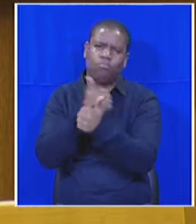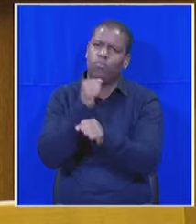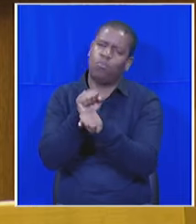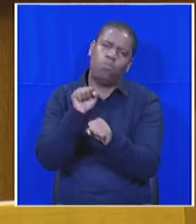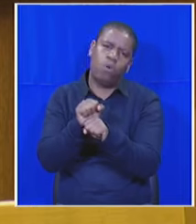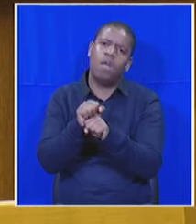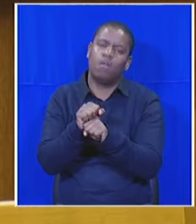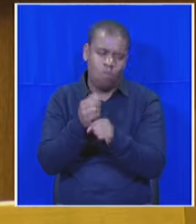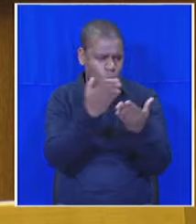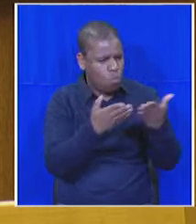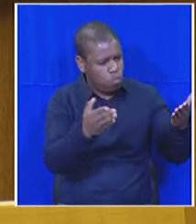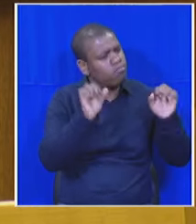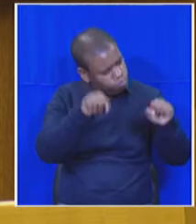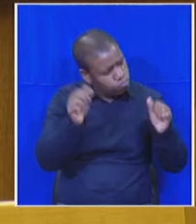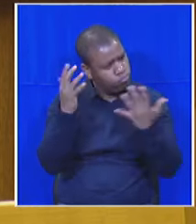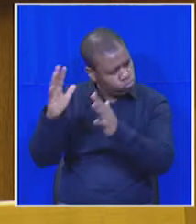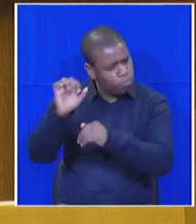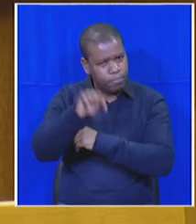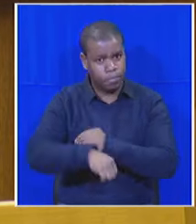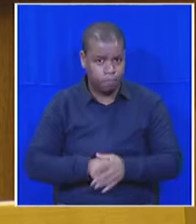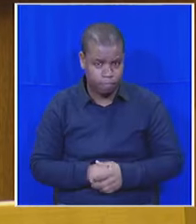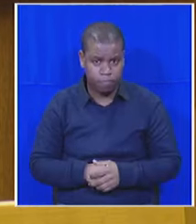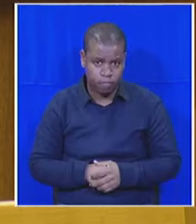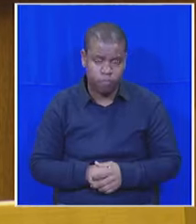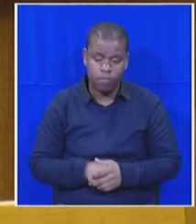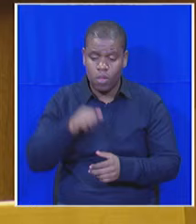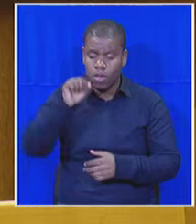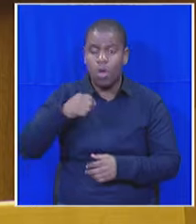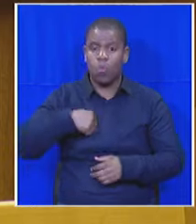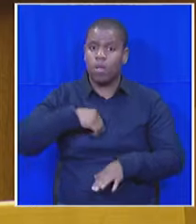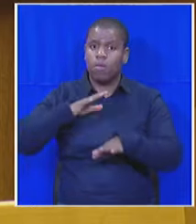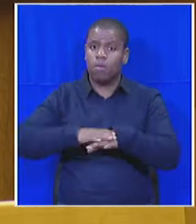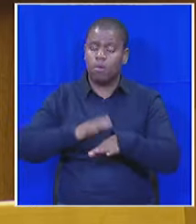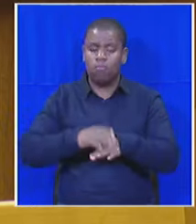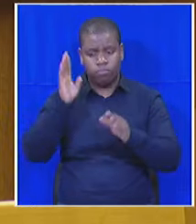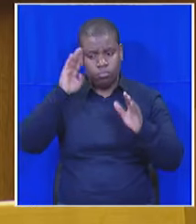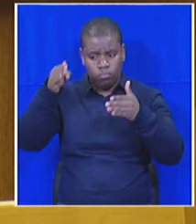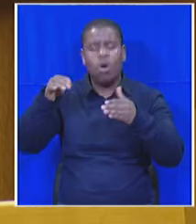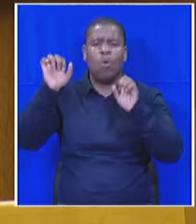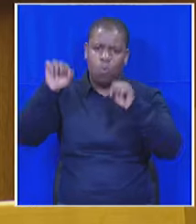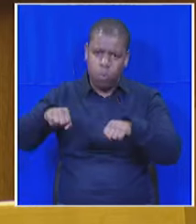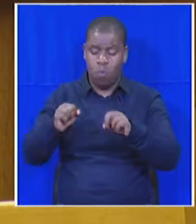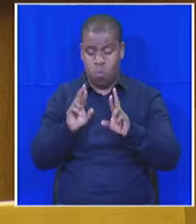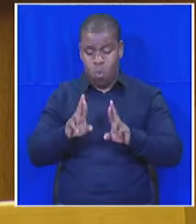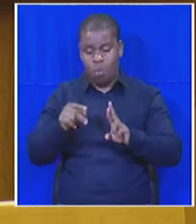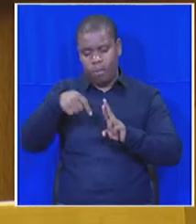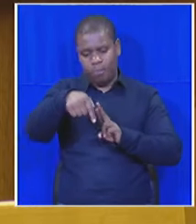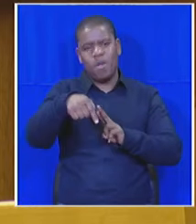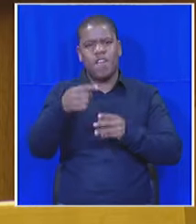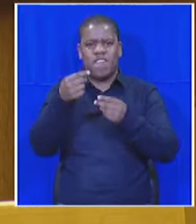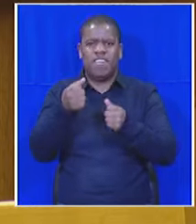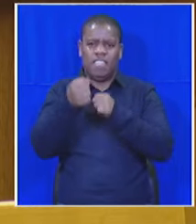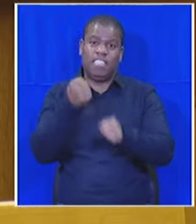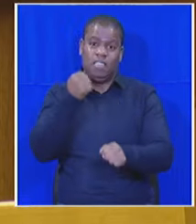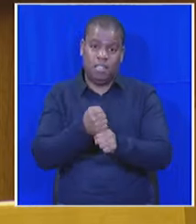job. Let us all admit that. We regret the decrease in the allocation, and we hope that in the next financial year